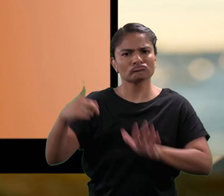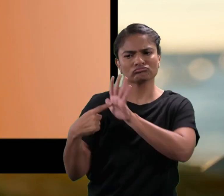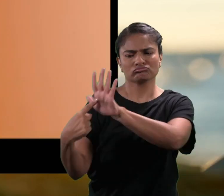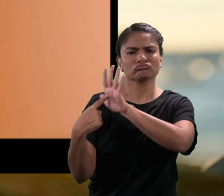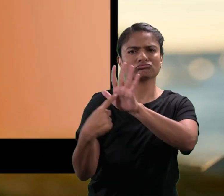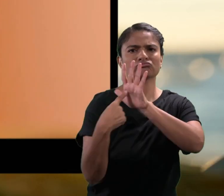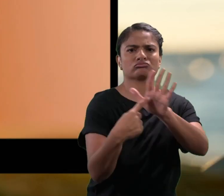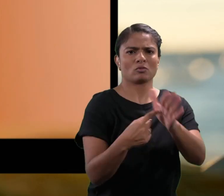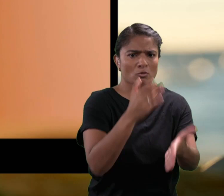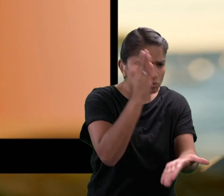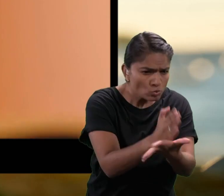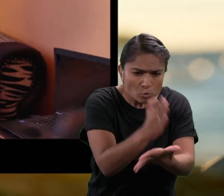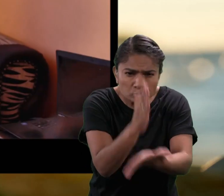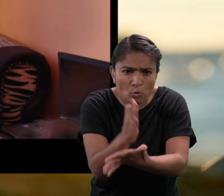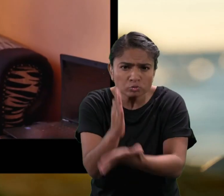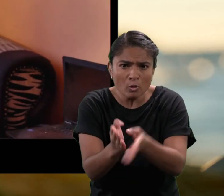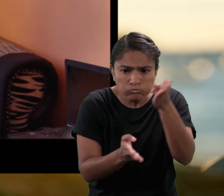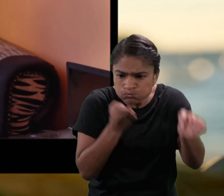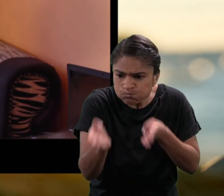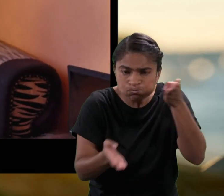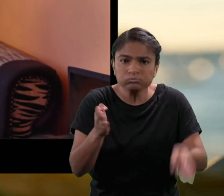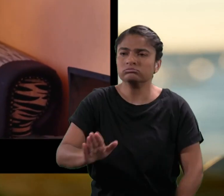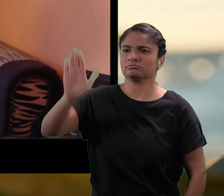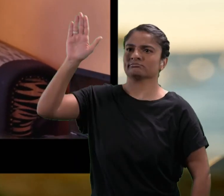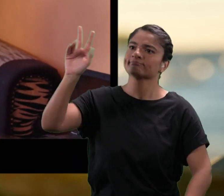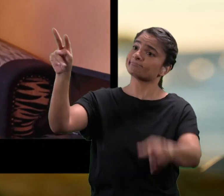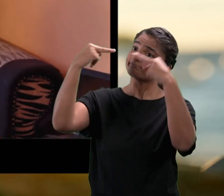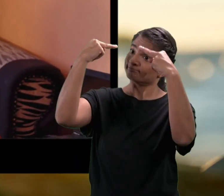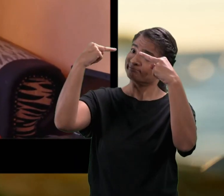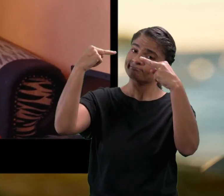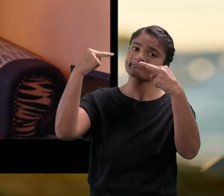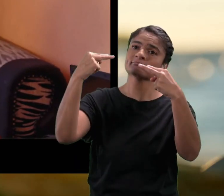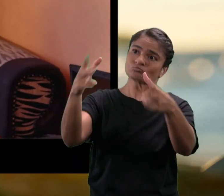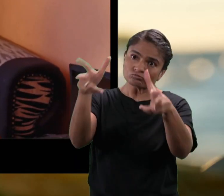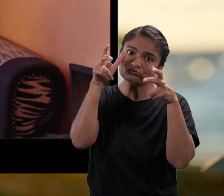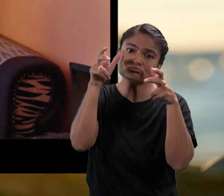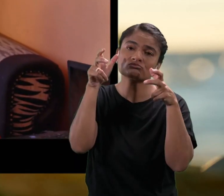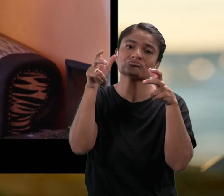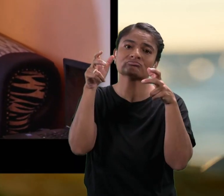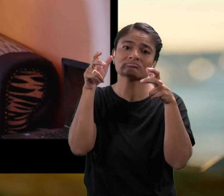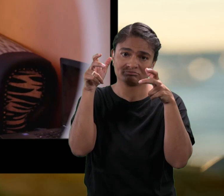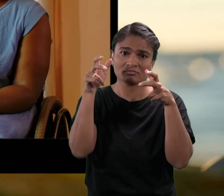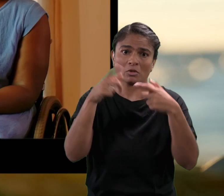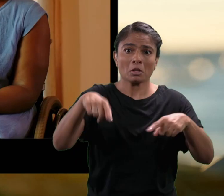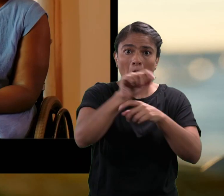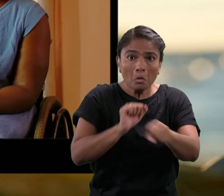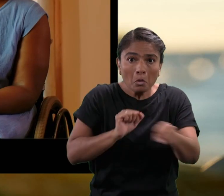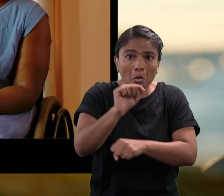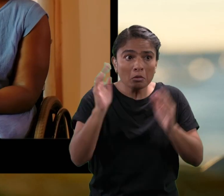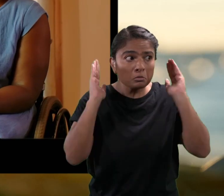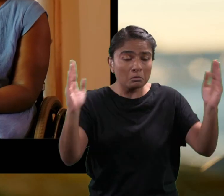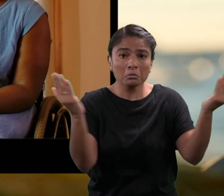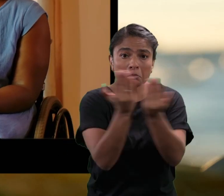people, make sure ukuthi bayakubona, uyaviwa, you know. Don't